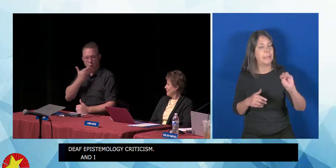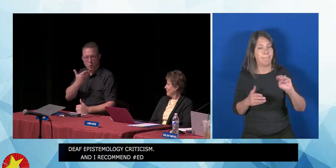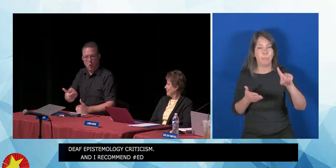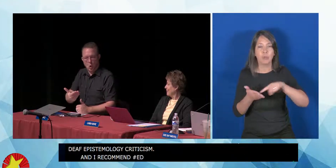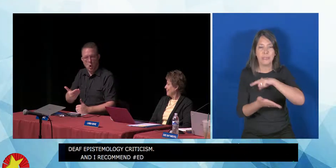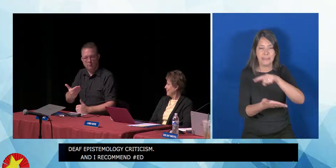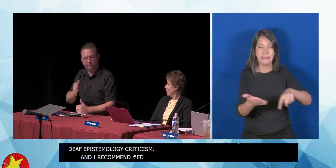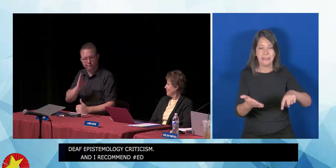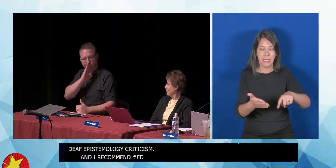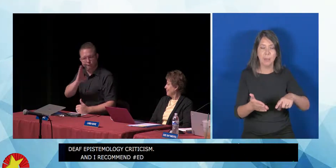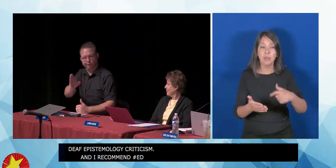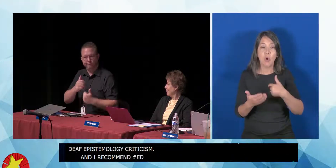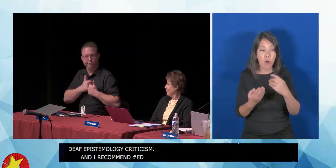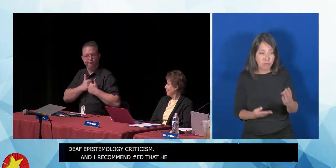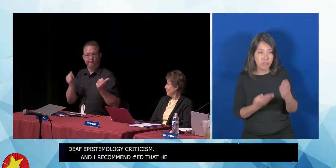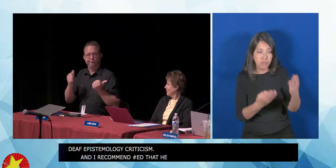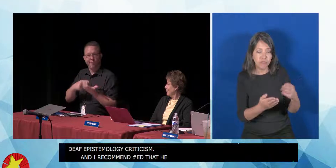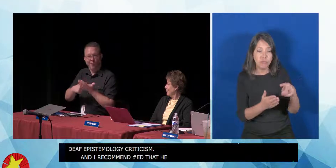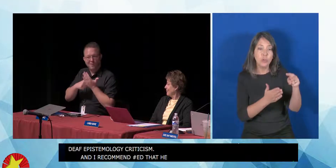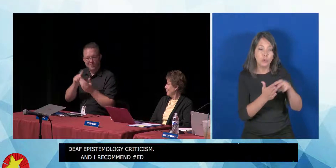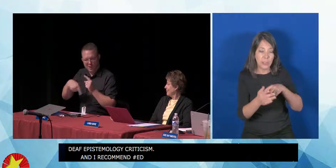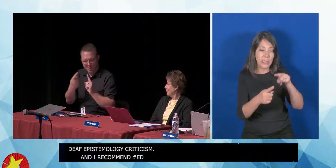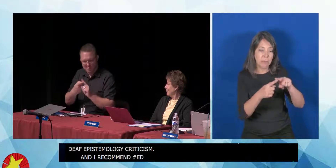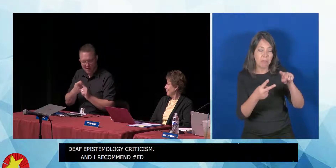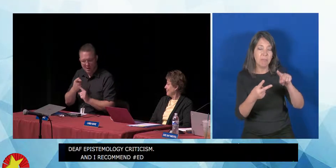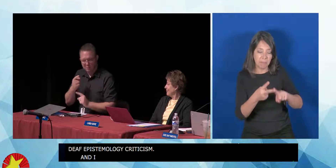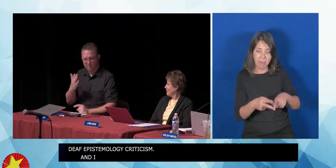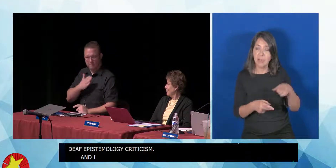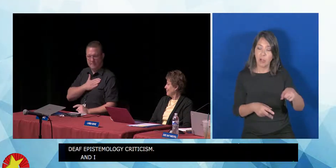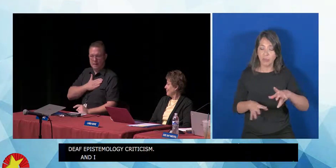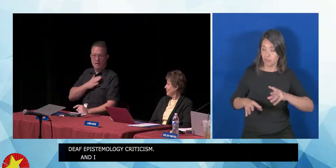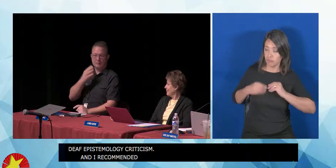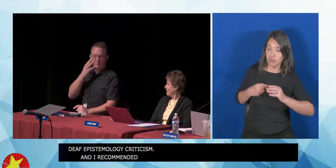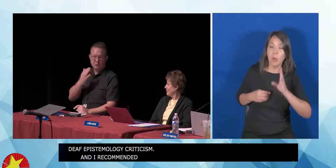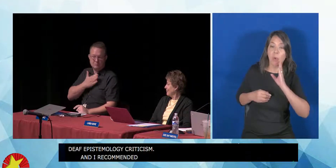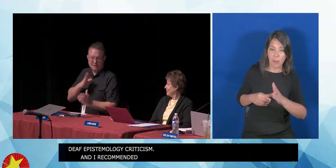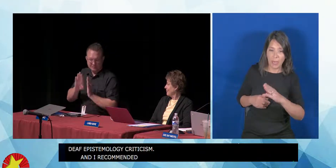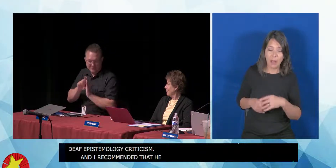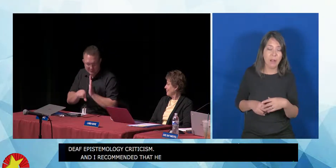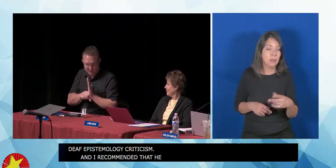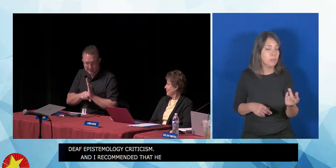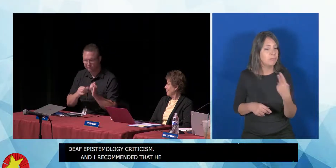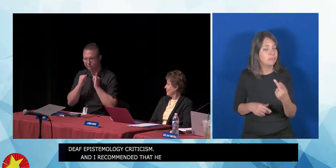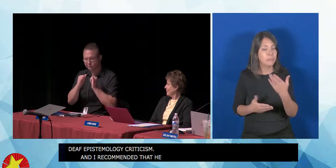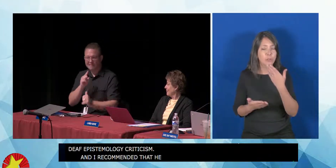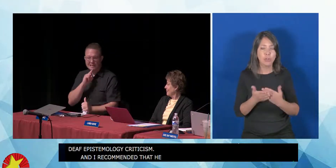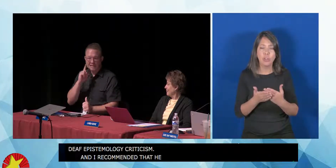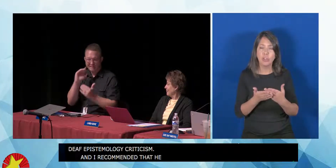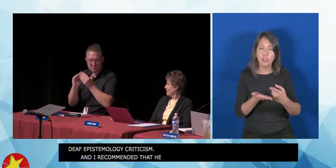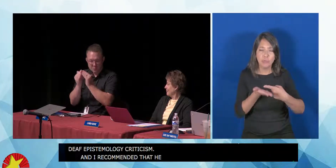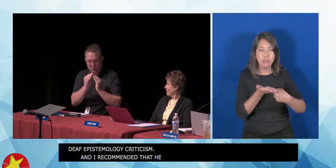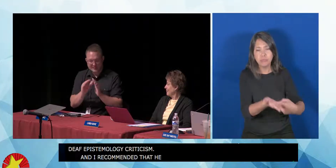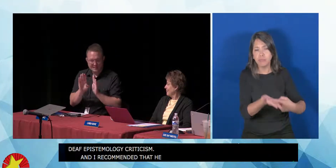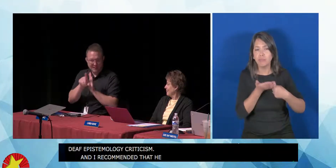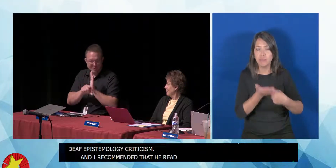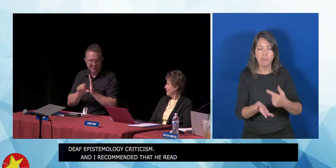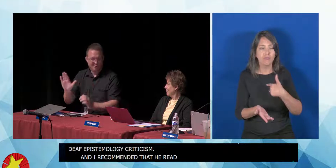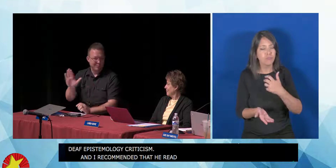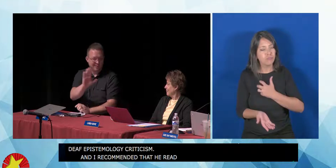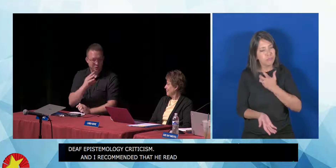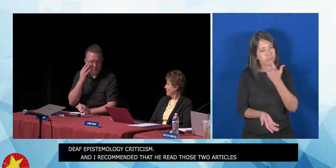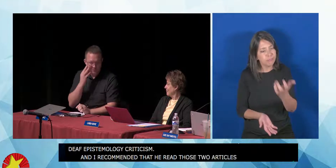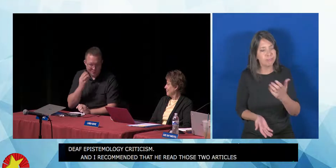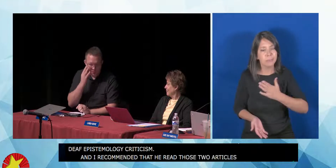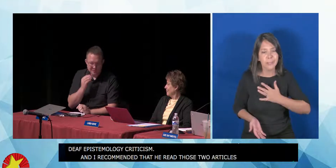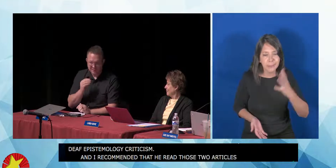He agreed to reading those two articles. We had a nice heart-to-heart discussion. I talked about my experience and my background